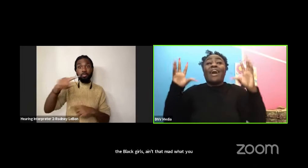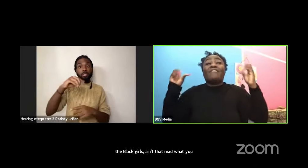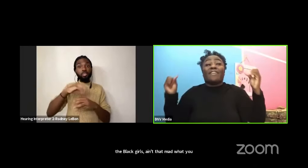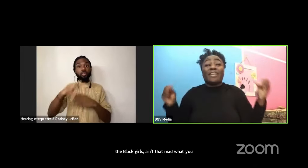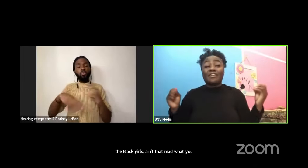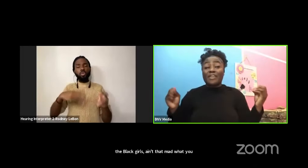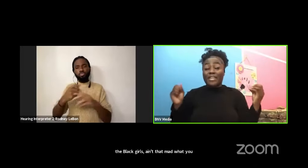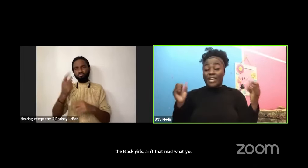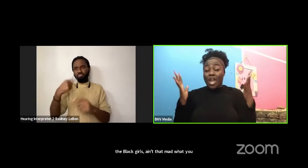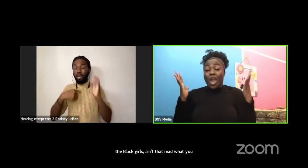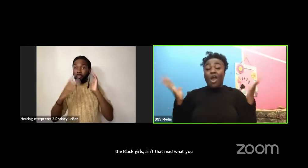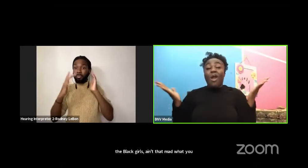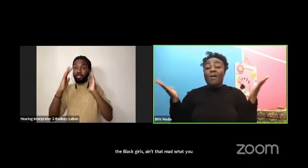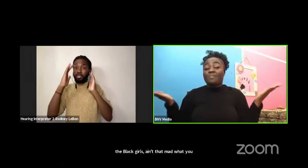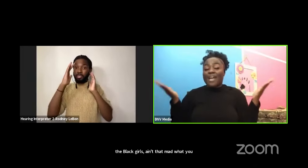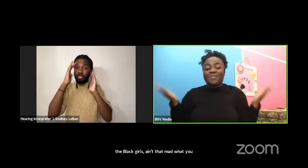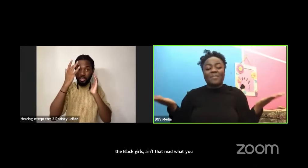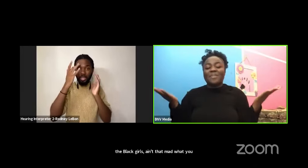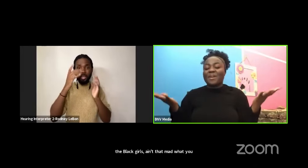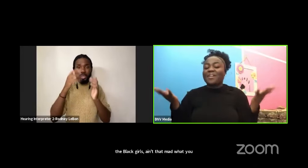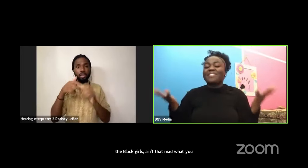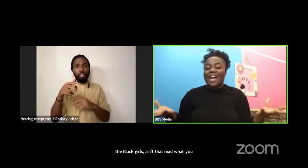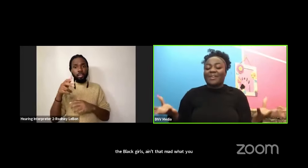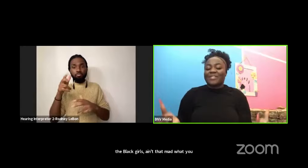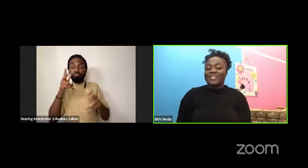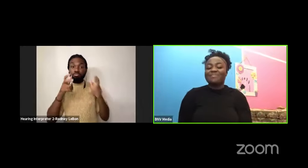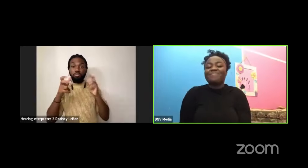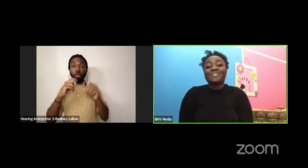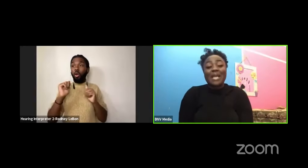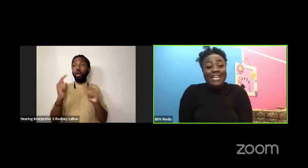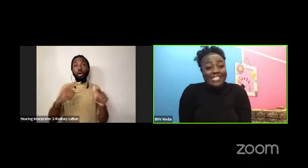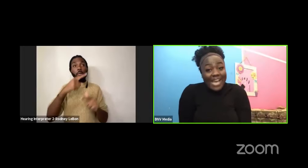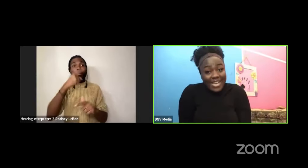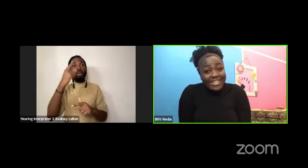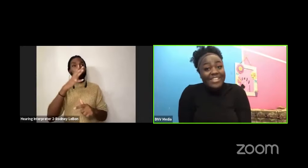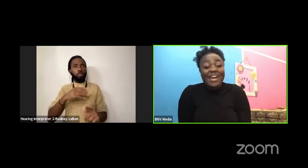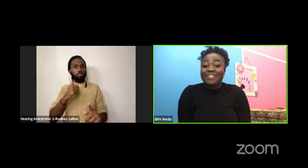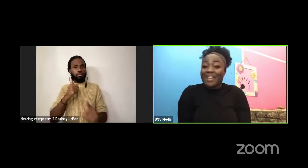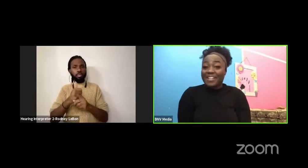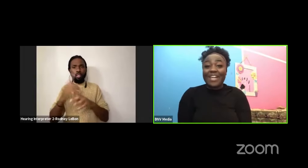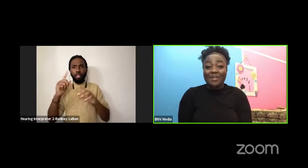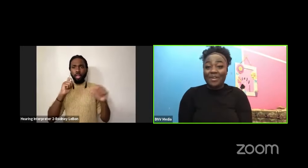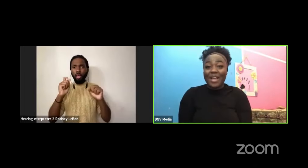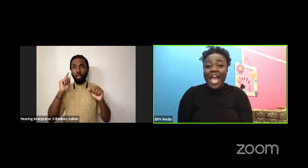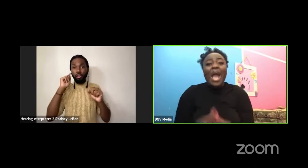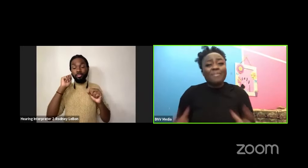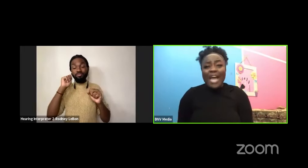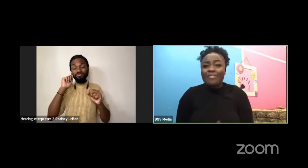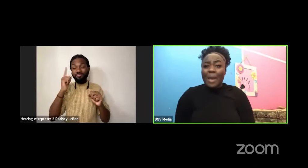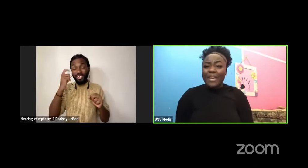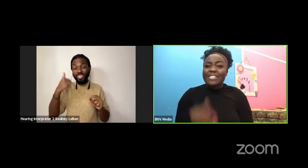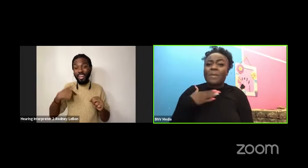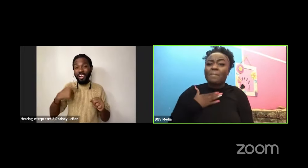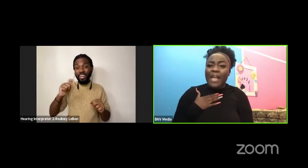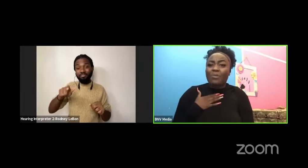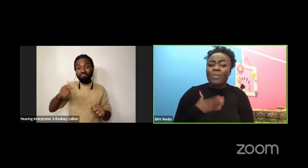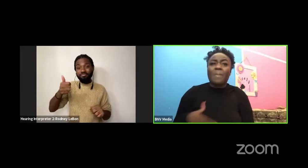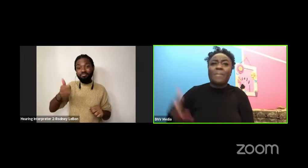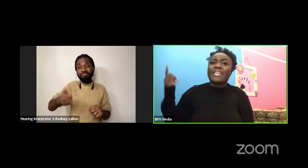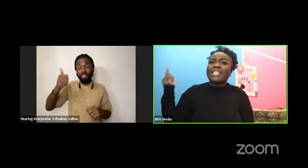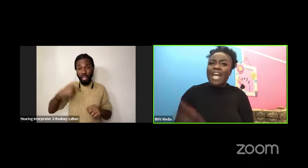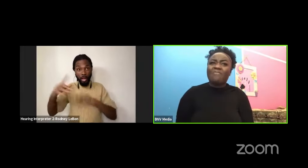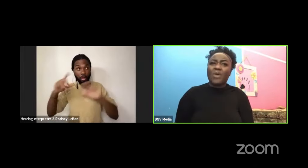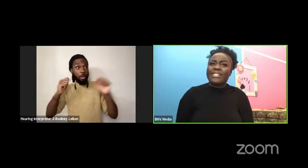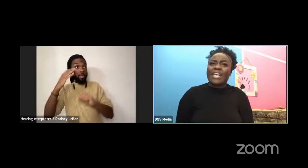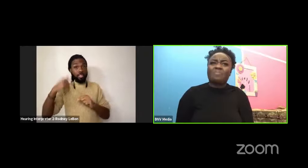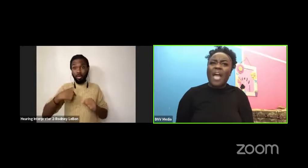sick of hearing all Black women are loud because I can get a lot louder. I'm loud not because I'm a Black woman,